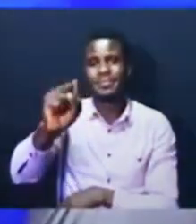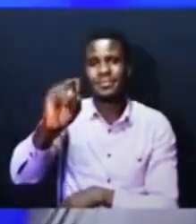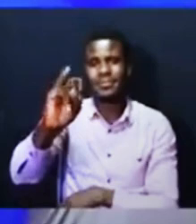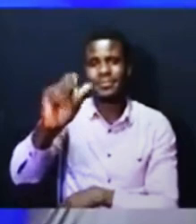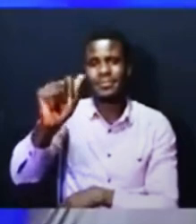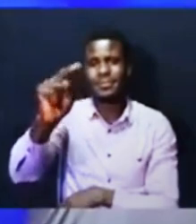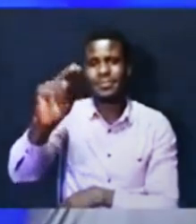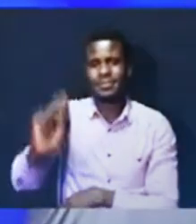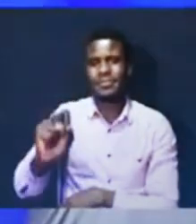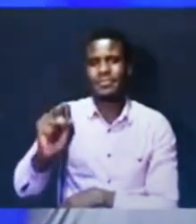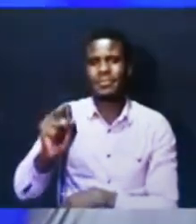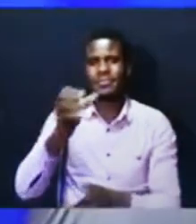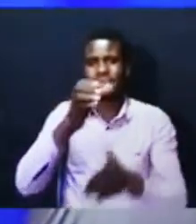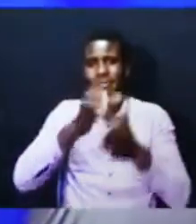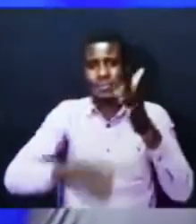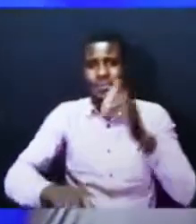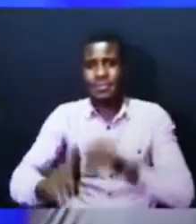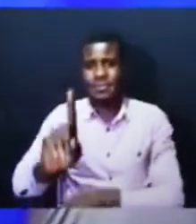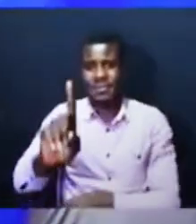verse